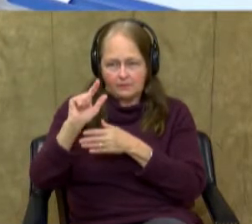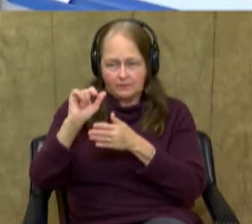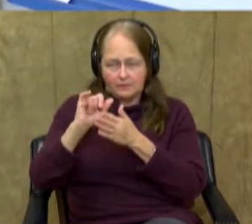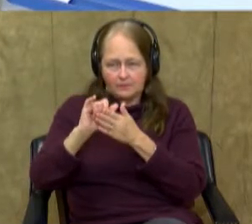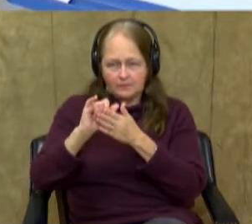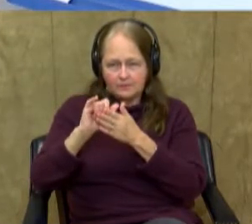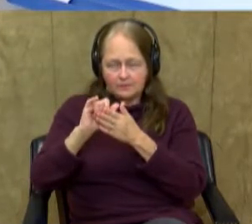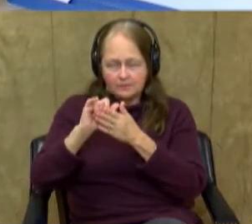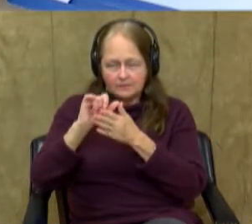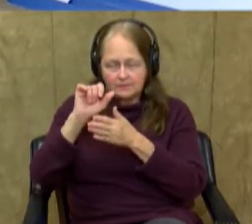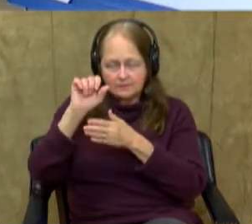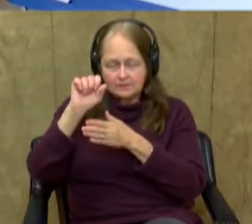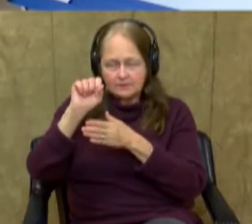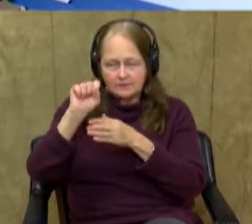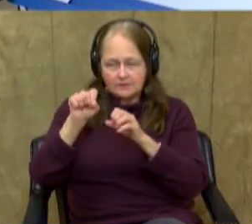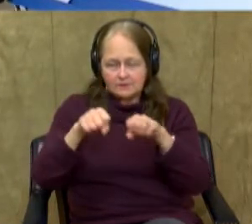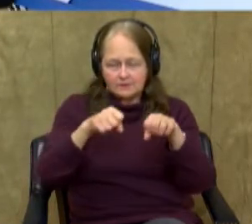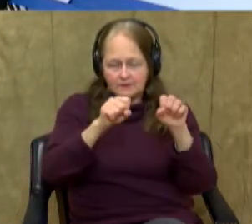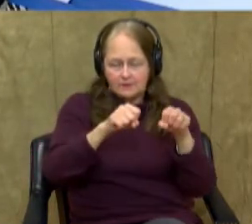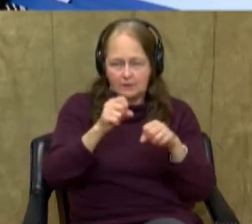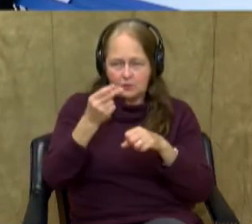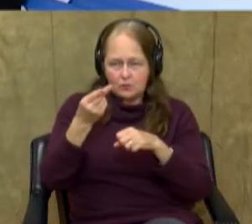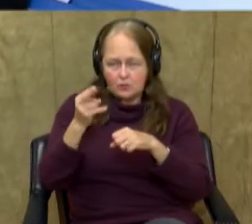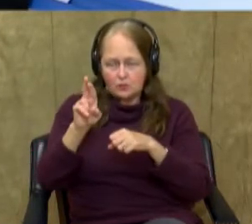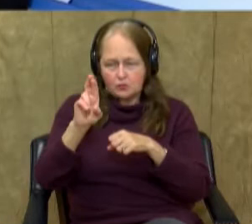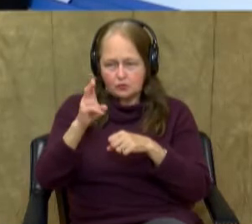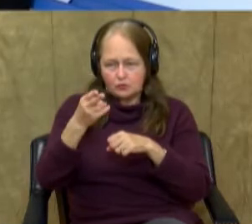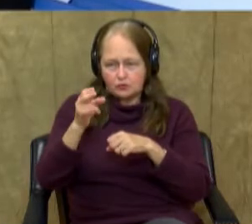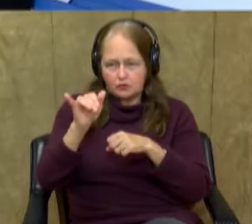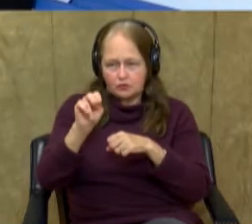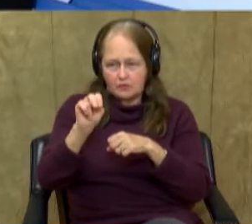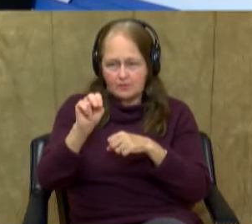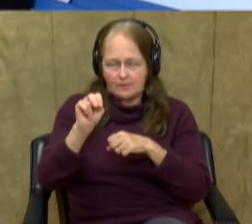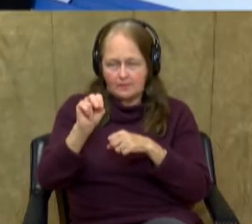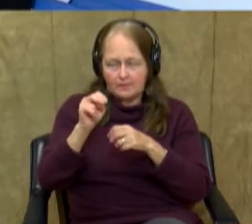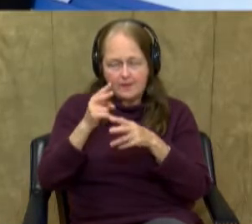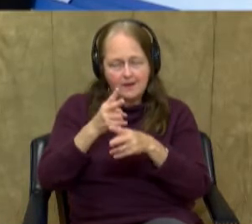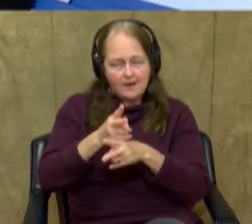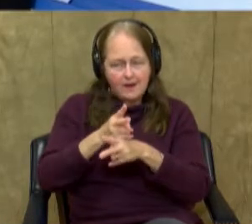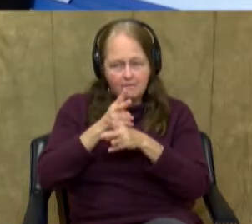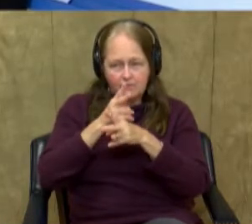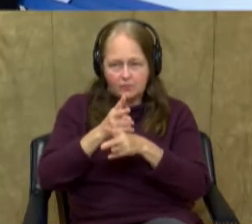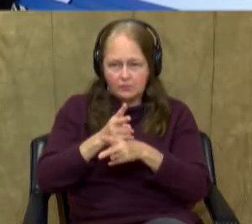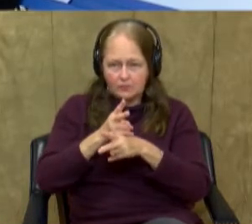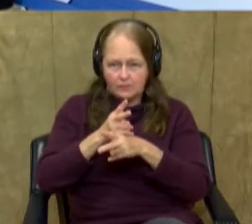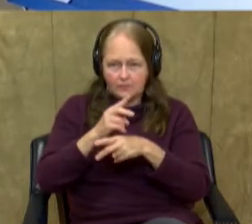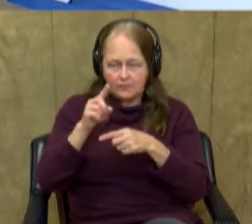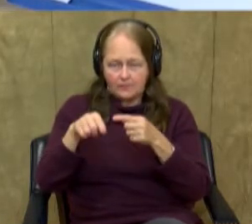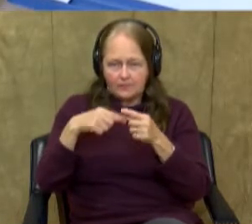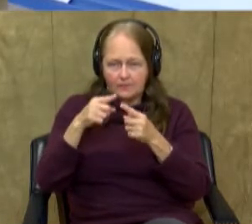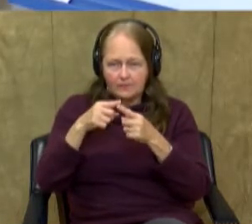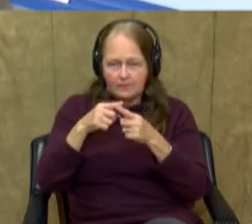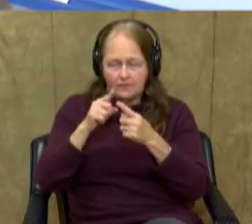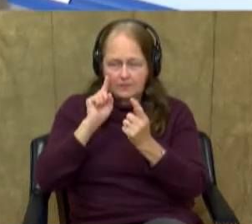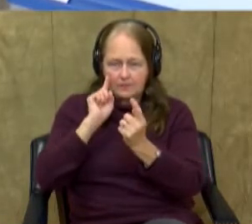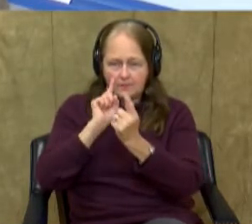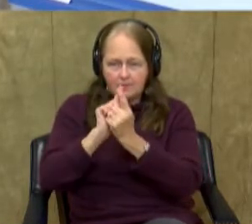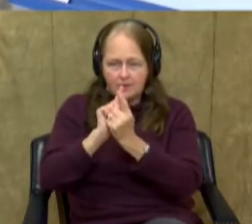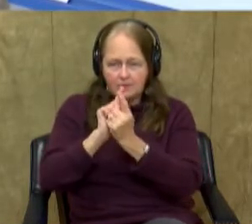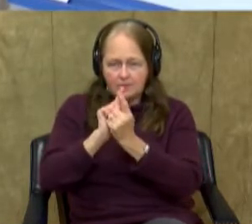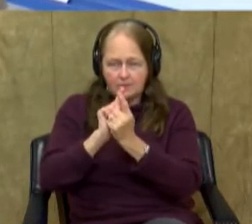the sea urchin, the spiky sea urchin. He had to be very careful when he picked those up. And then he